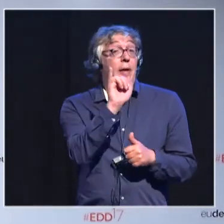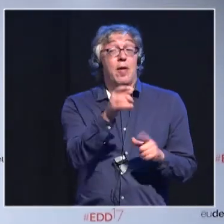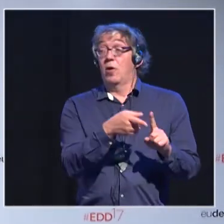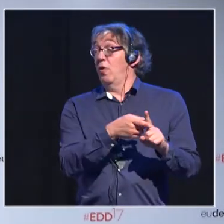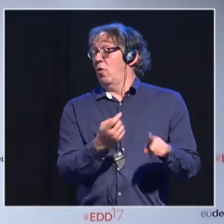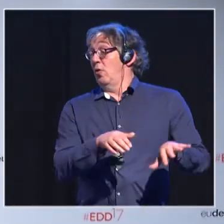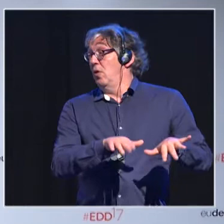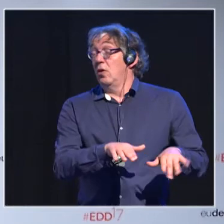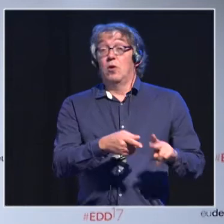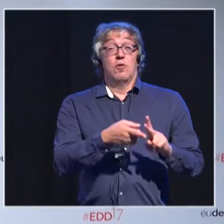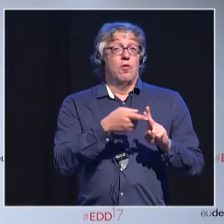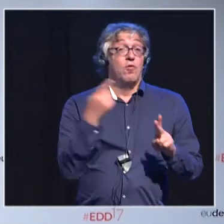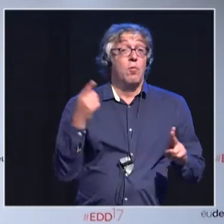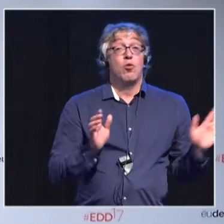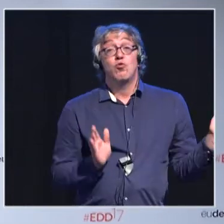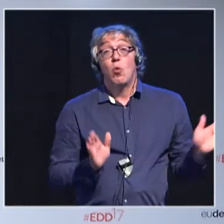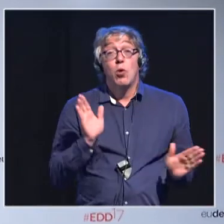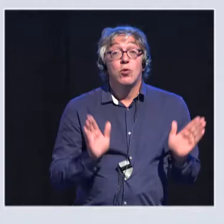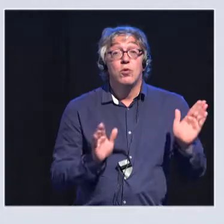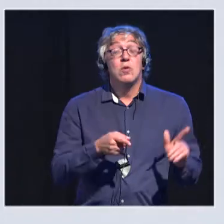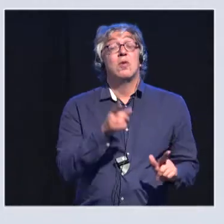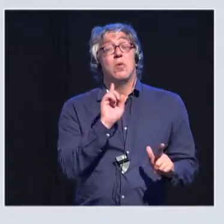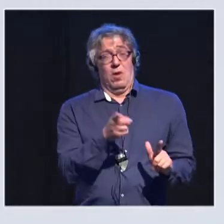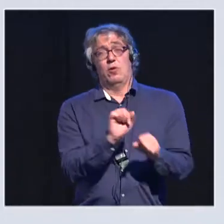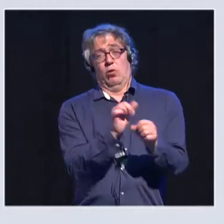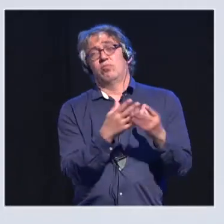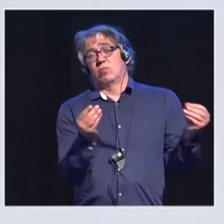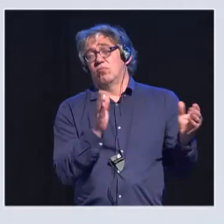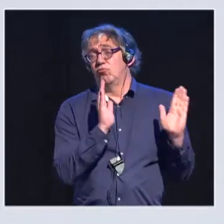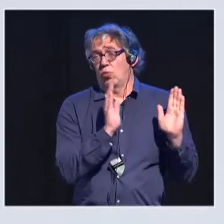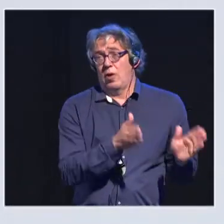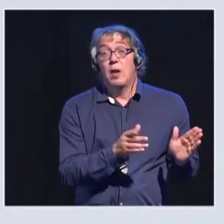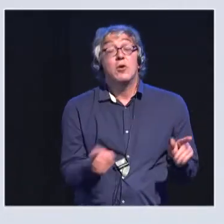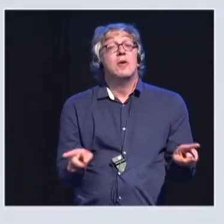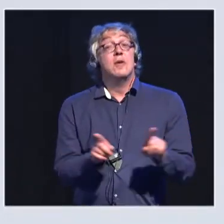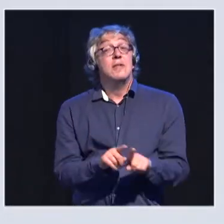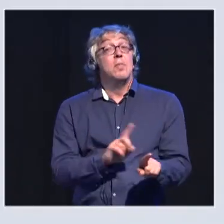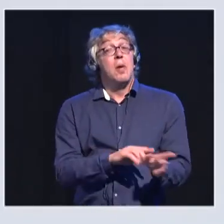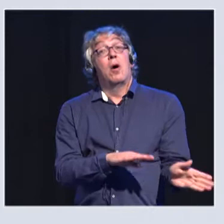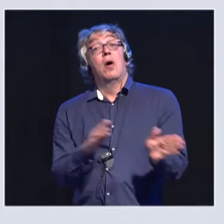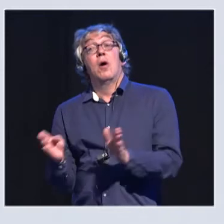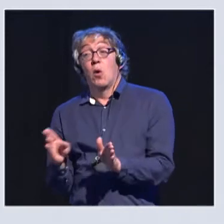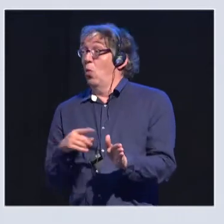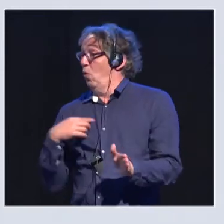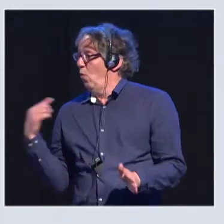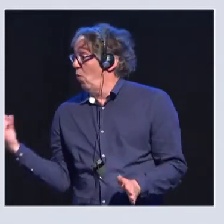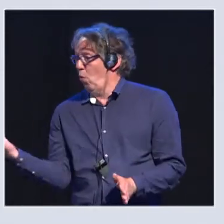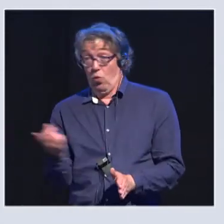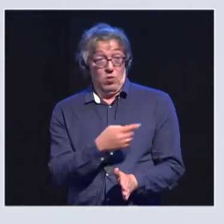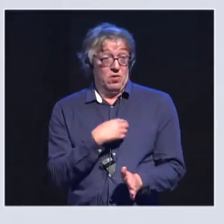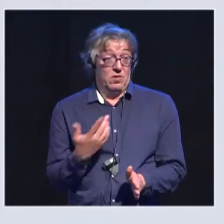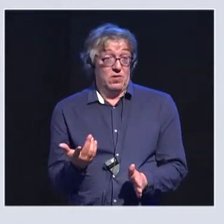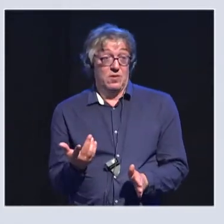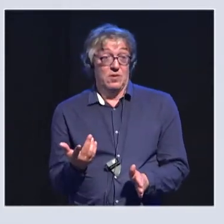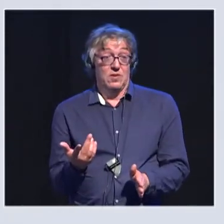of robots, will lose their jobs. And it means we all, on the level